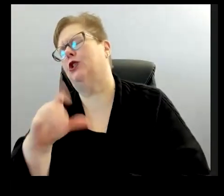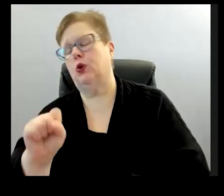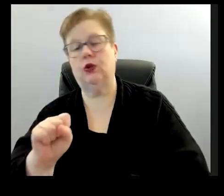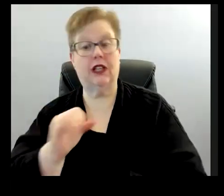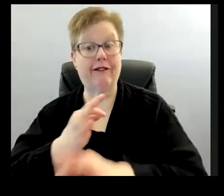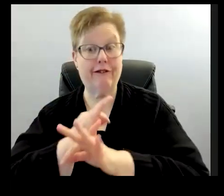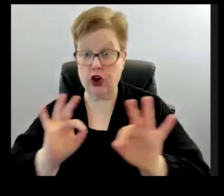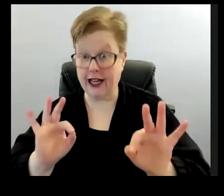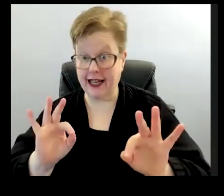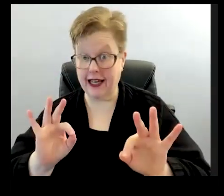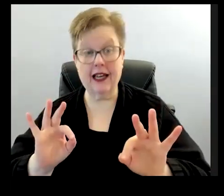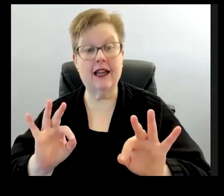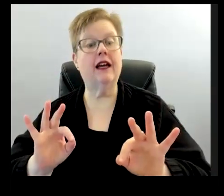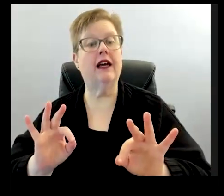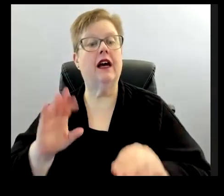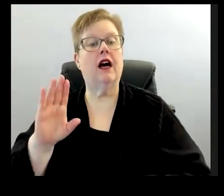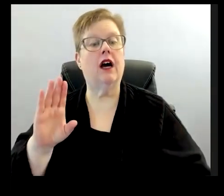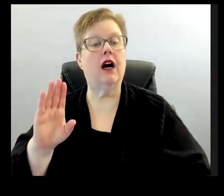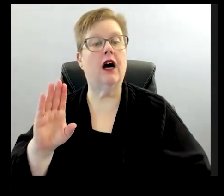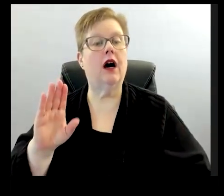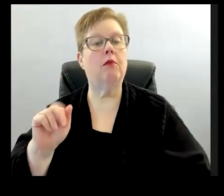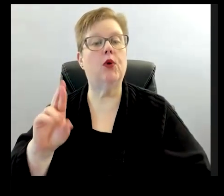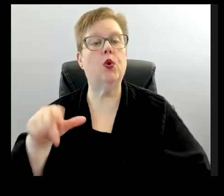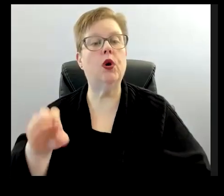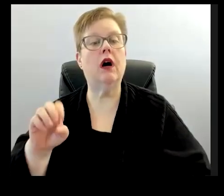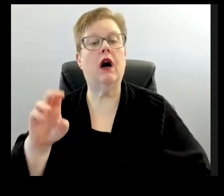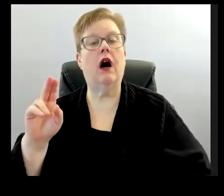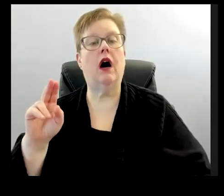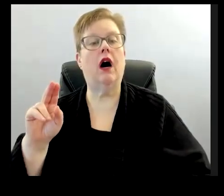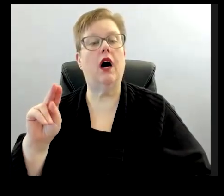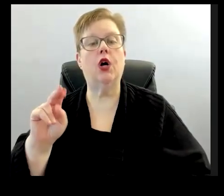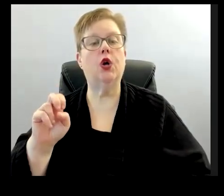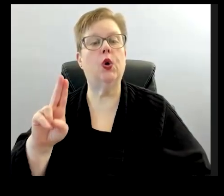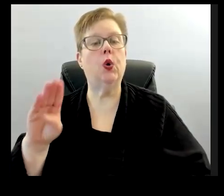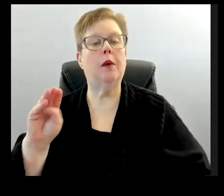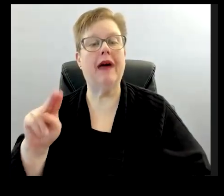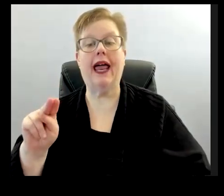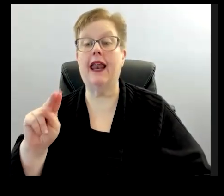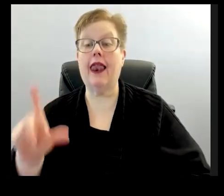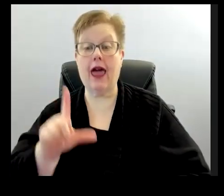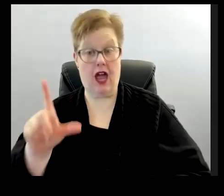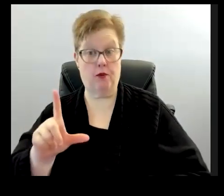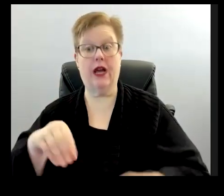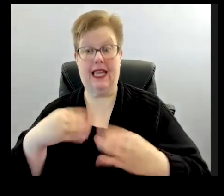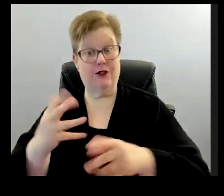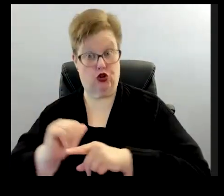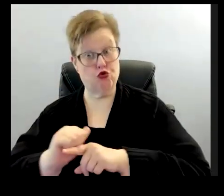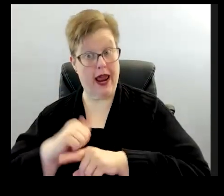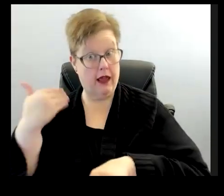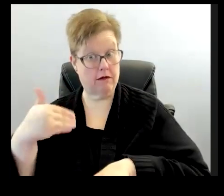free. The Baruch, the Newman Library, also periodically offers training. Essentially, what this allows you to